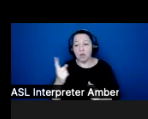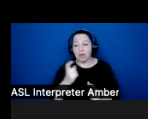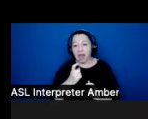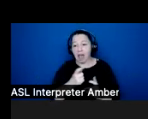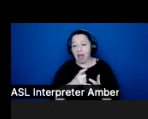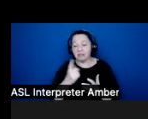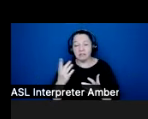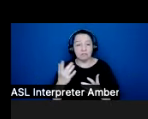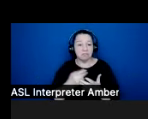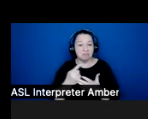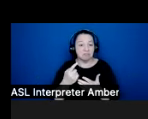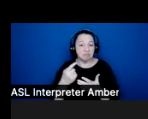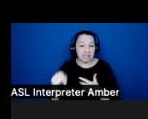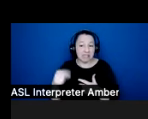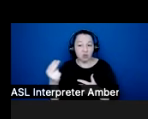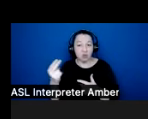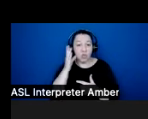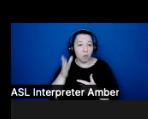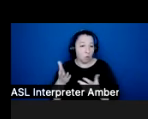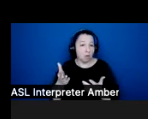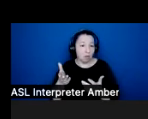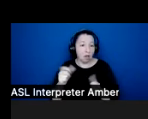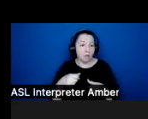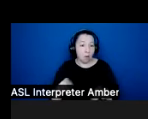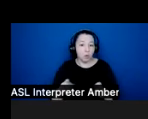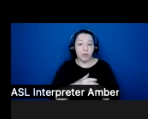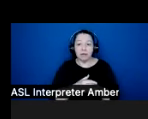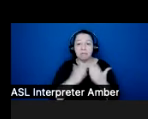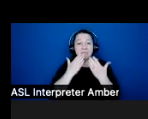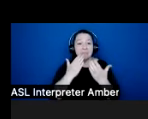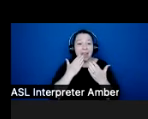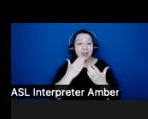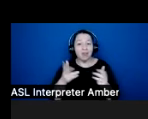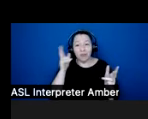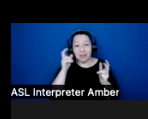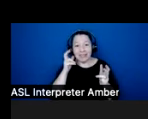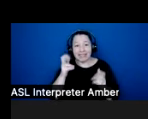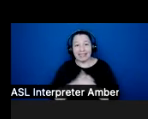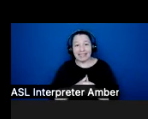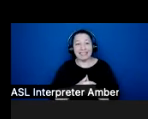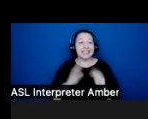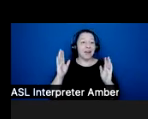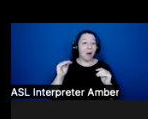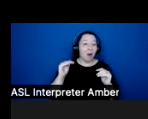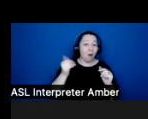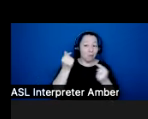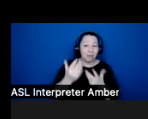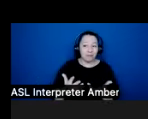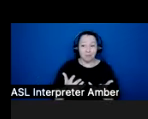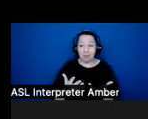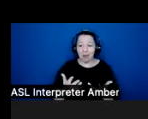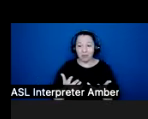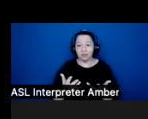week, on Thursday. Thank you for listening. I hope that the information